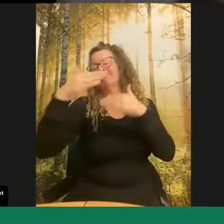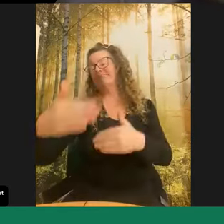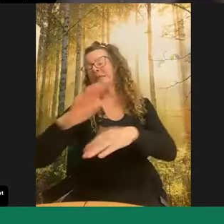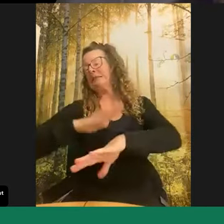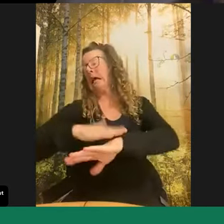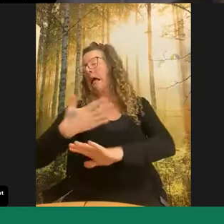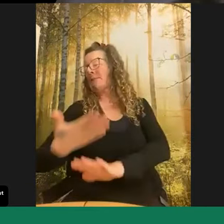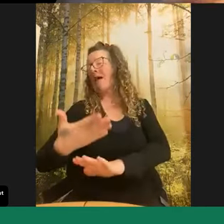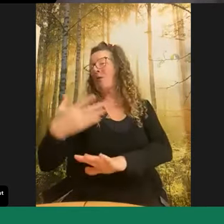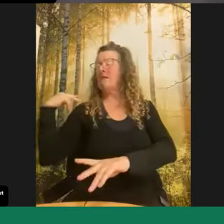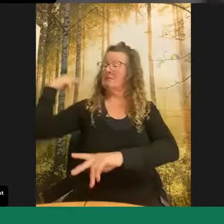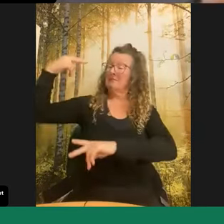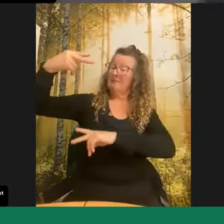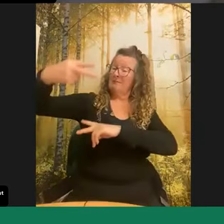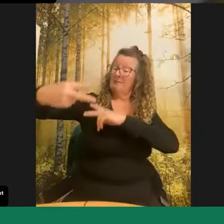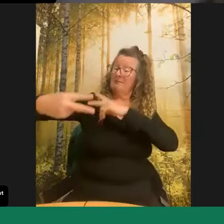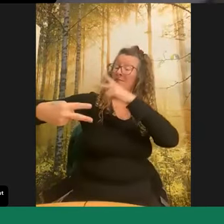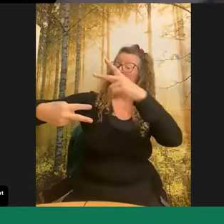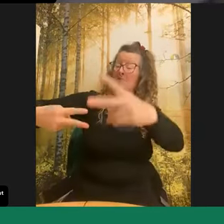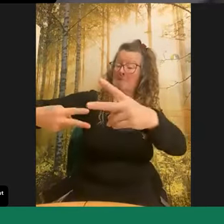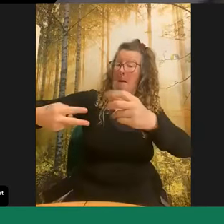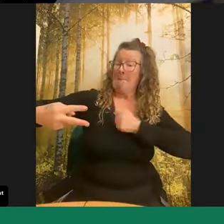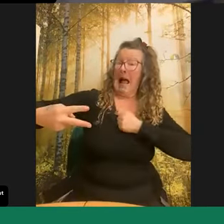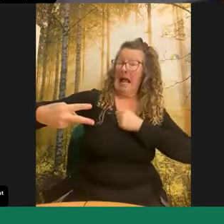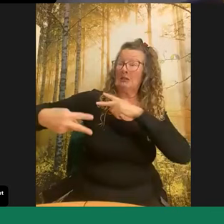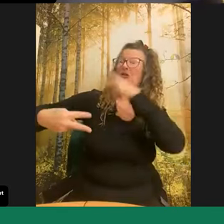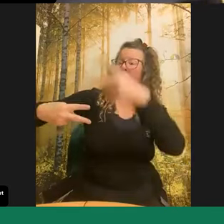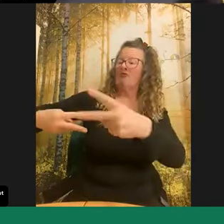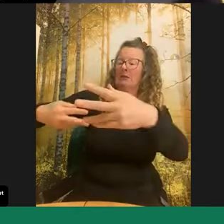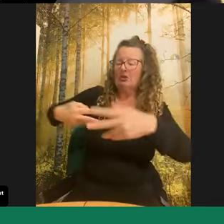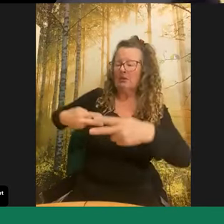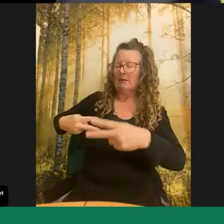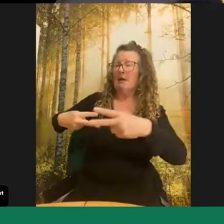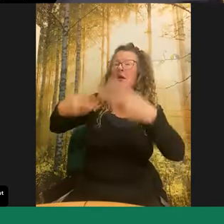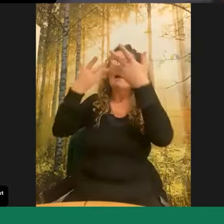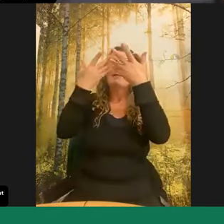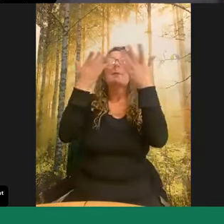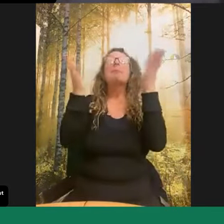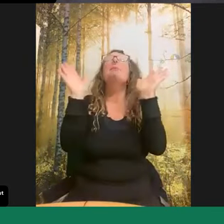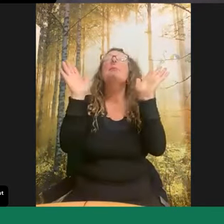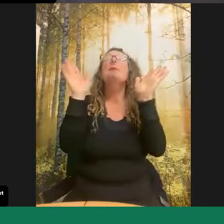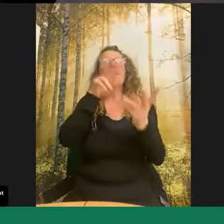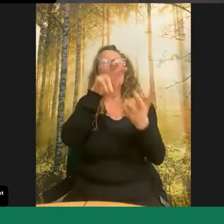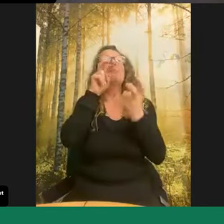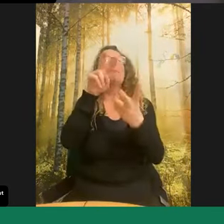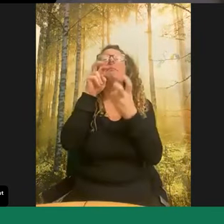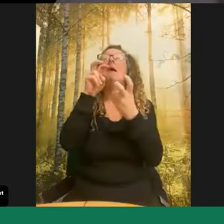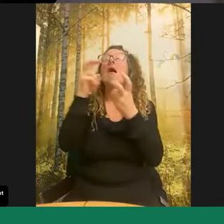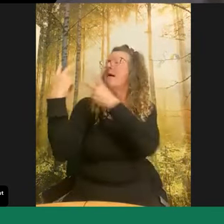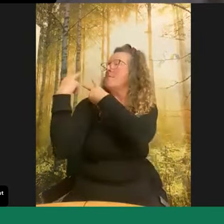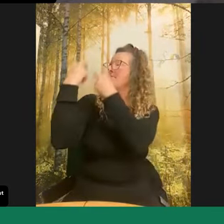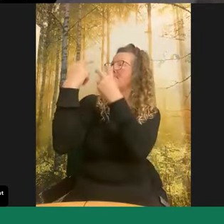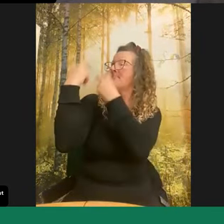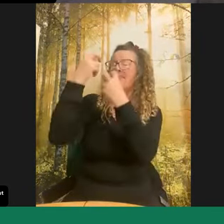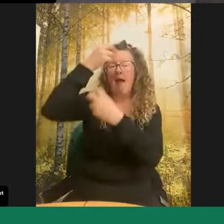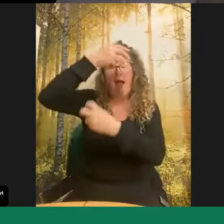this I can speak for my generation, are kind of really open and receptive to relearning the things